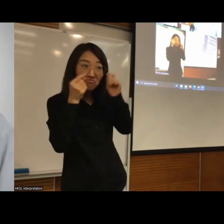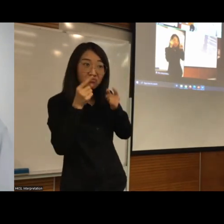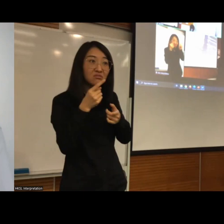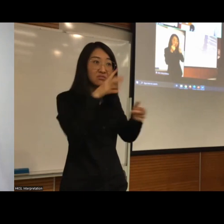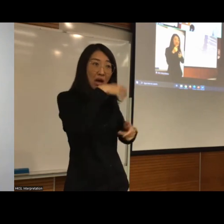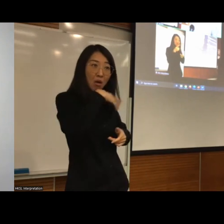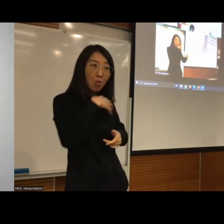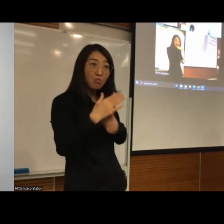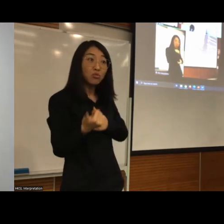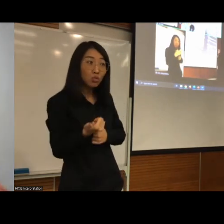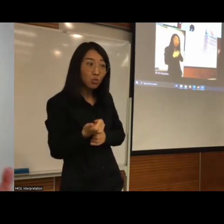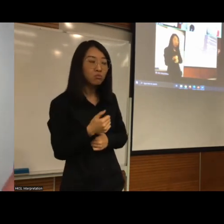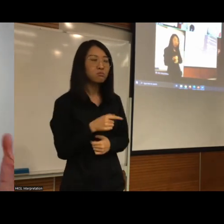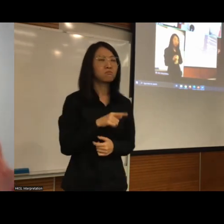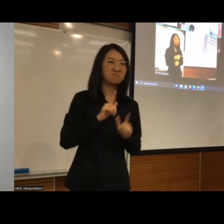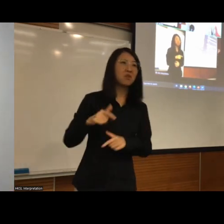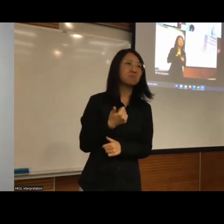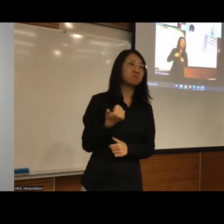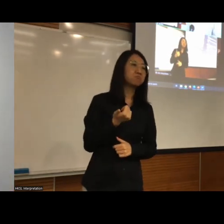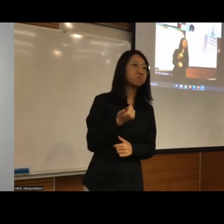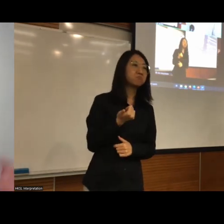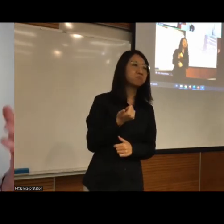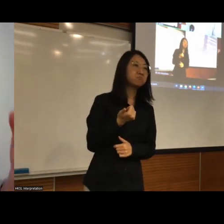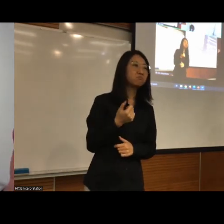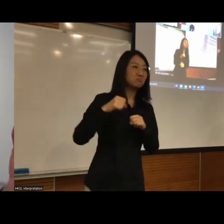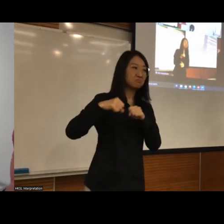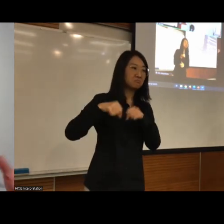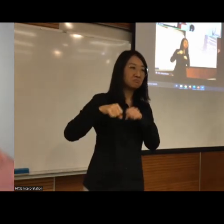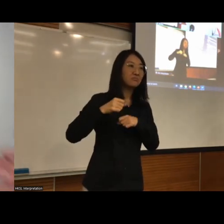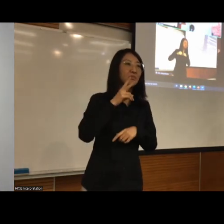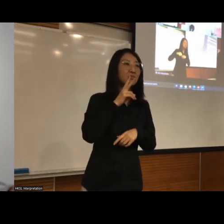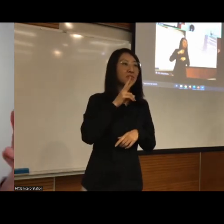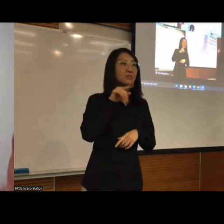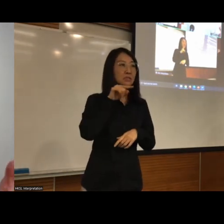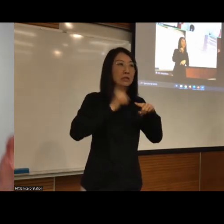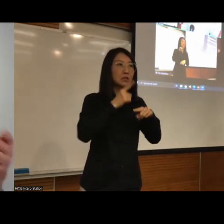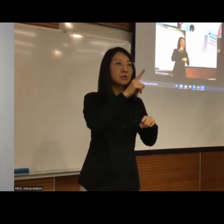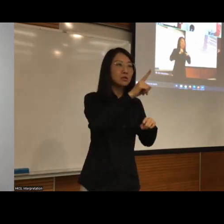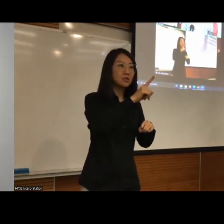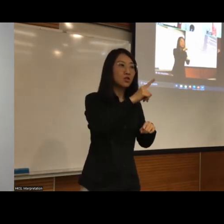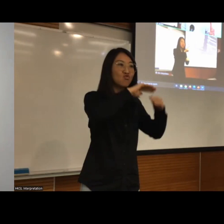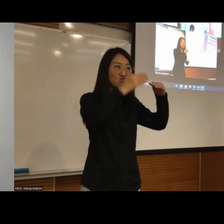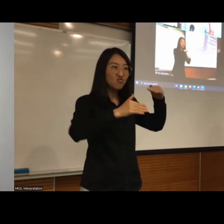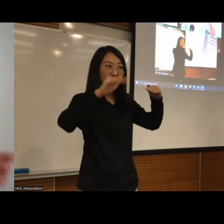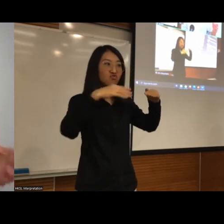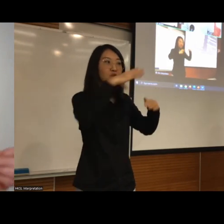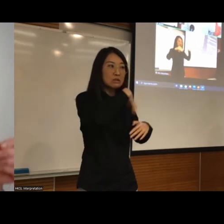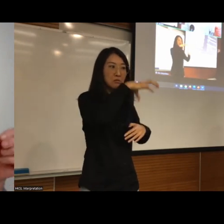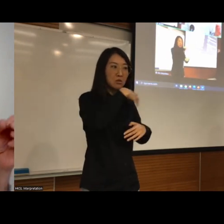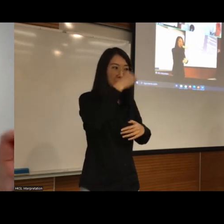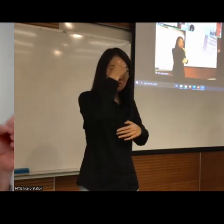so. I think these are further indications that will help memory identify, that